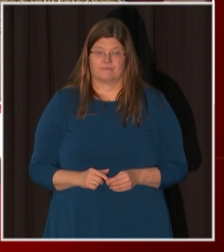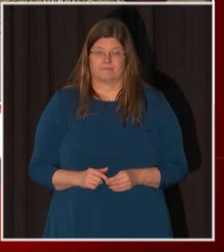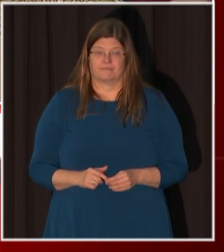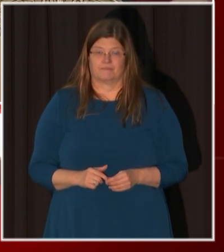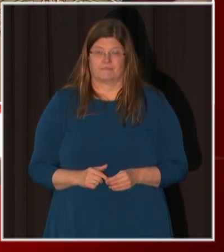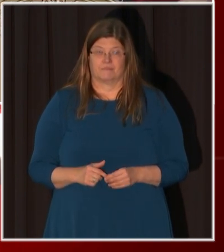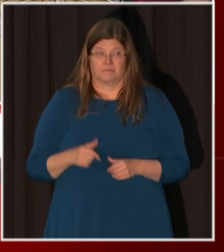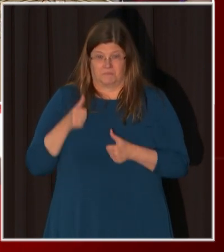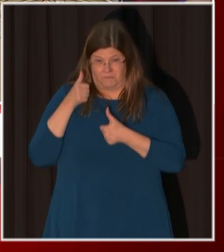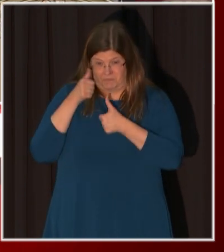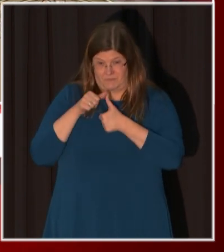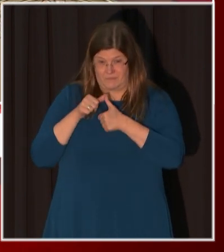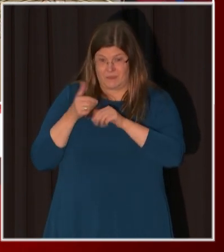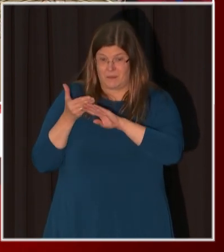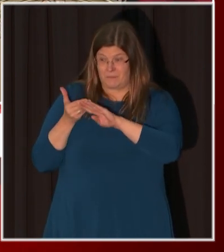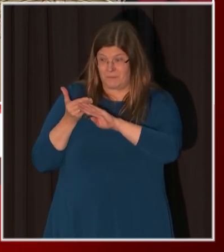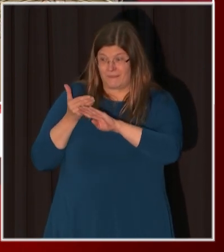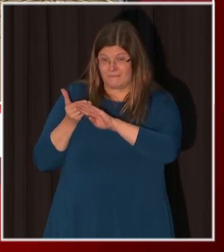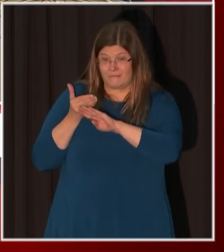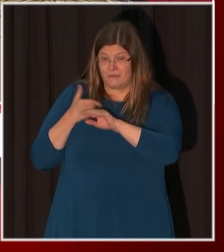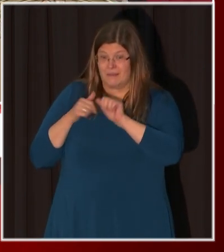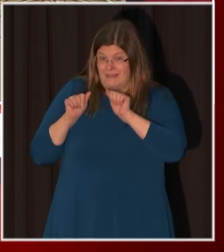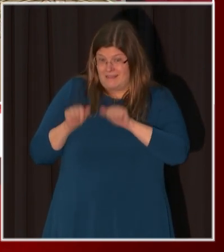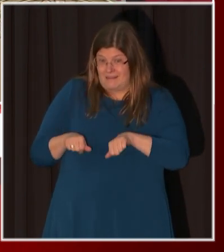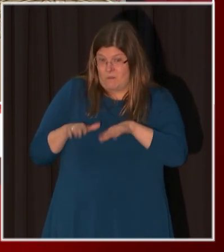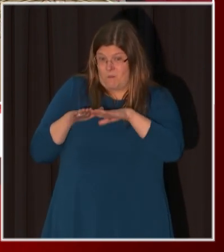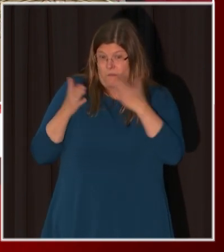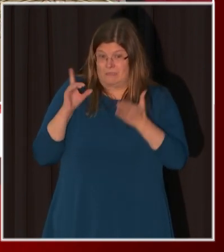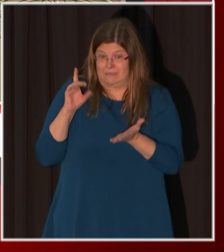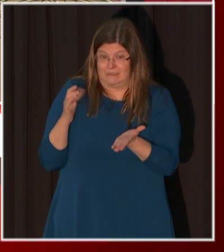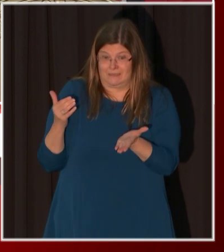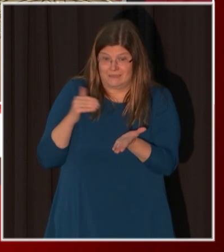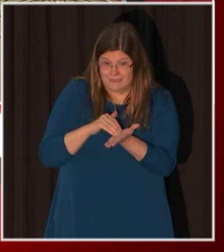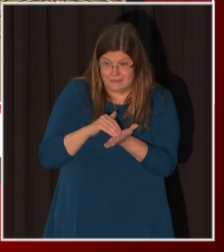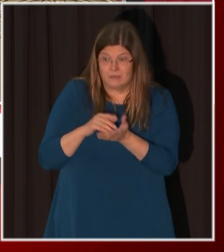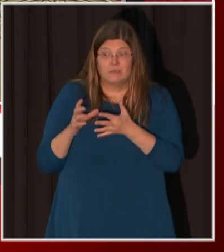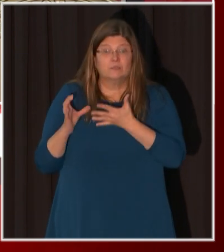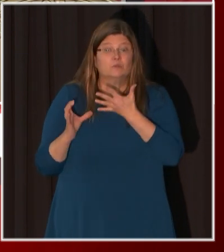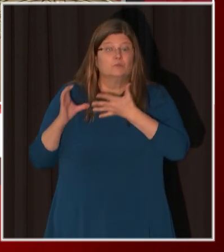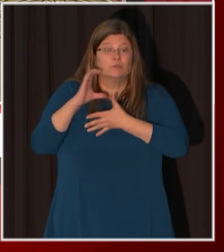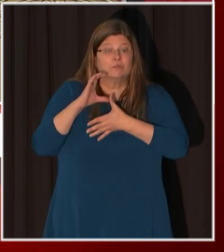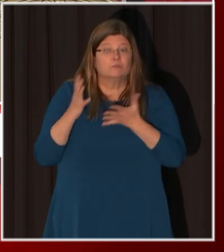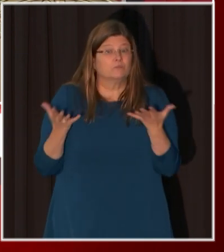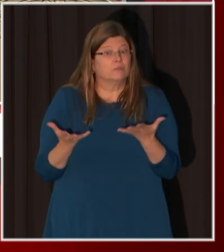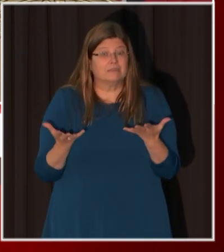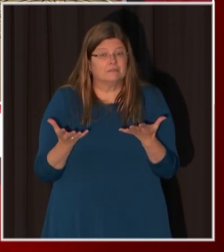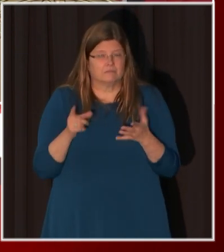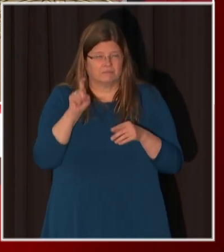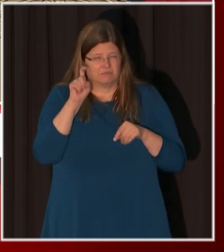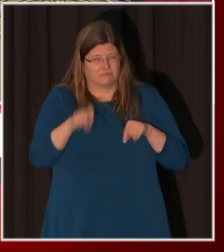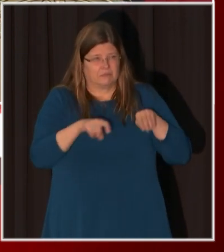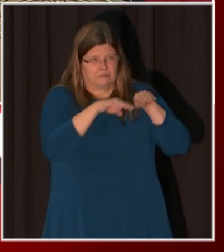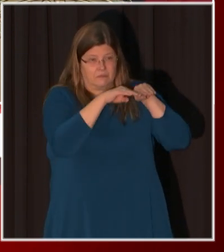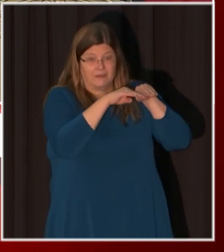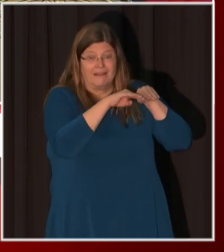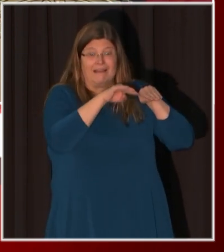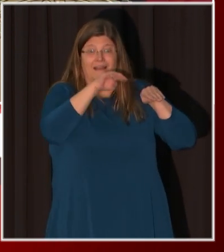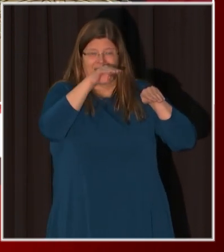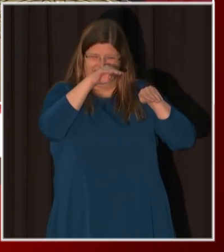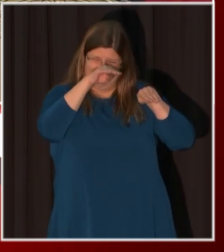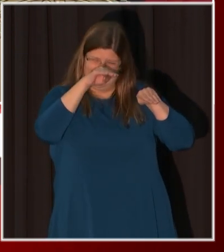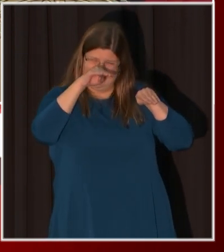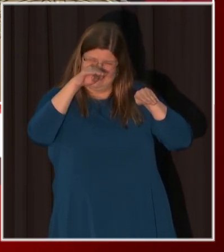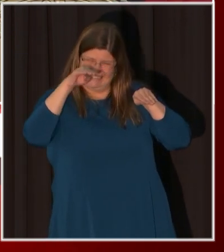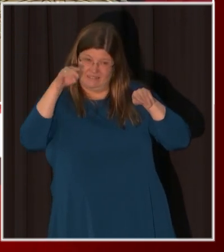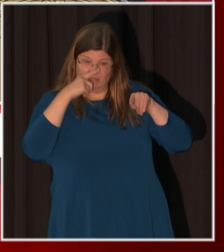course, to meet 14 days of sustained declines in cases. And you can see we